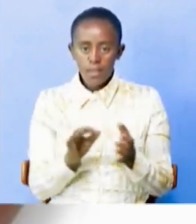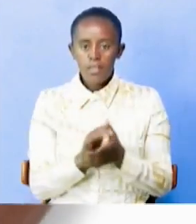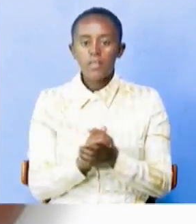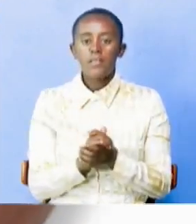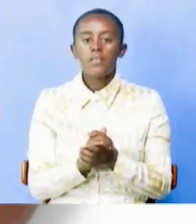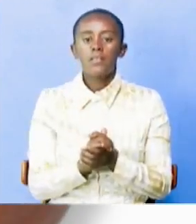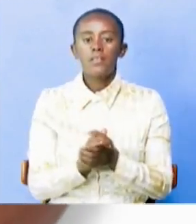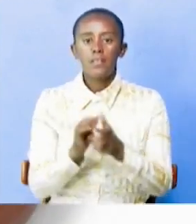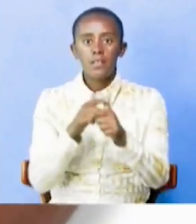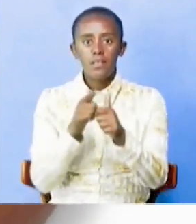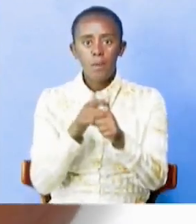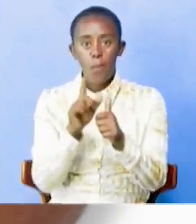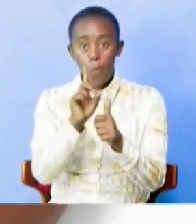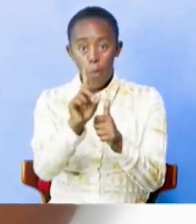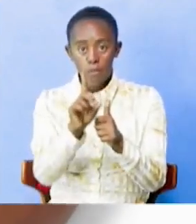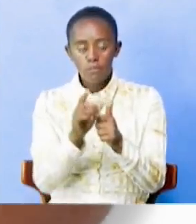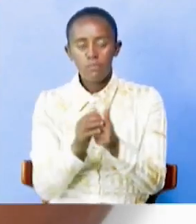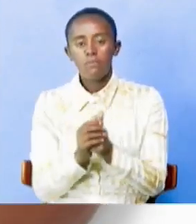Number 1.